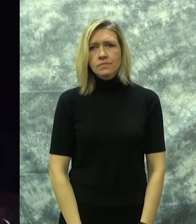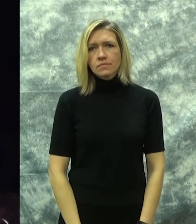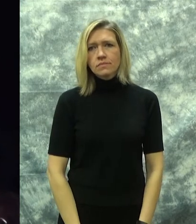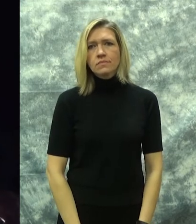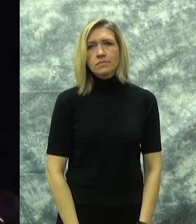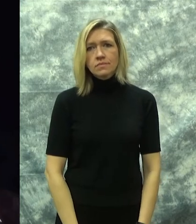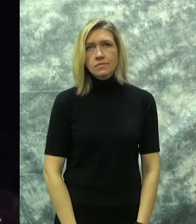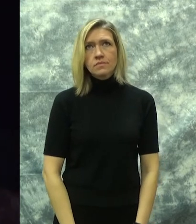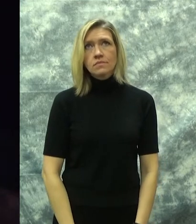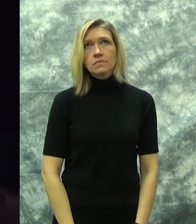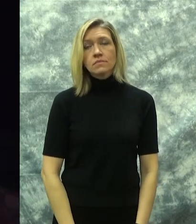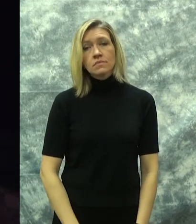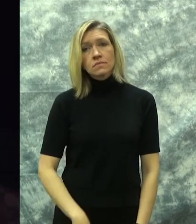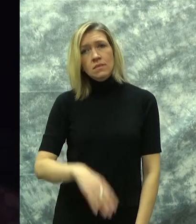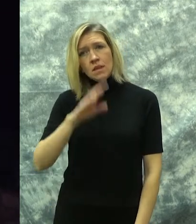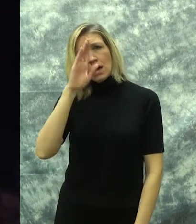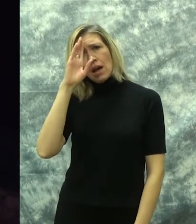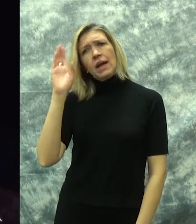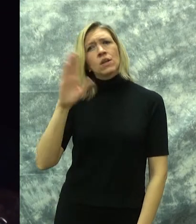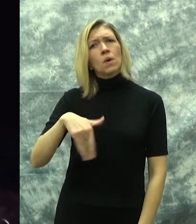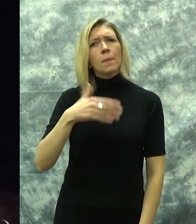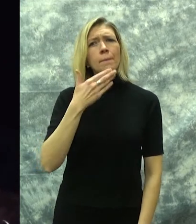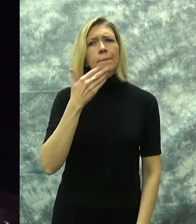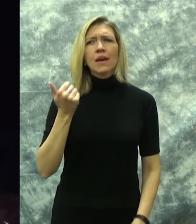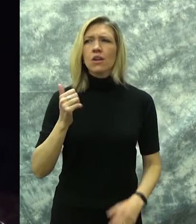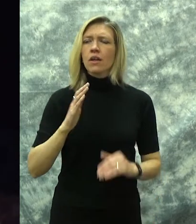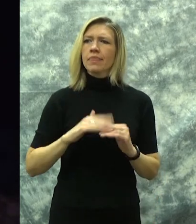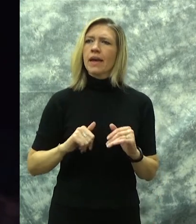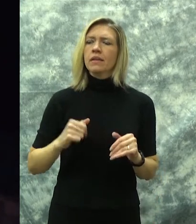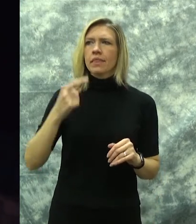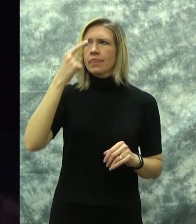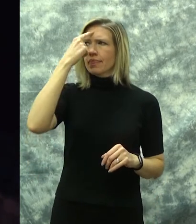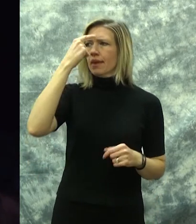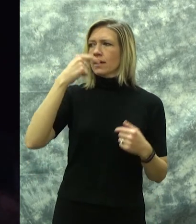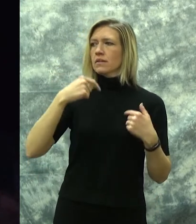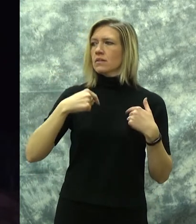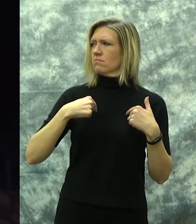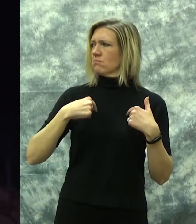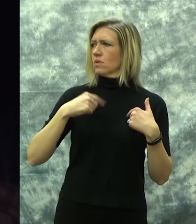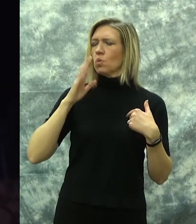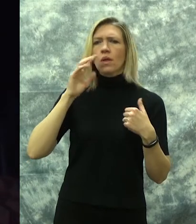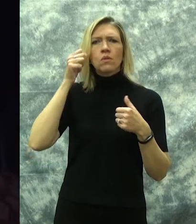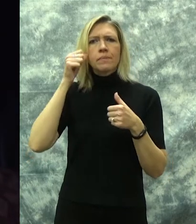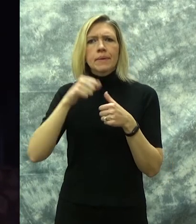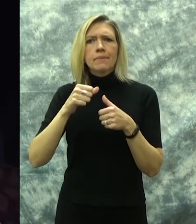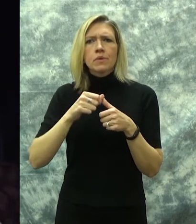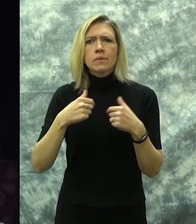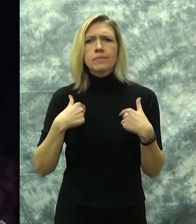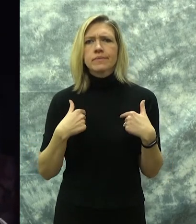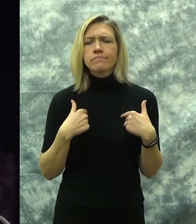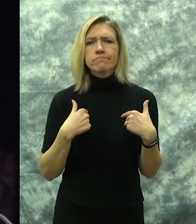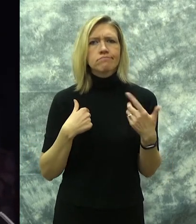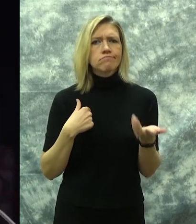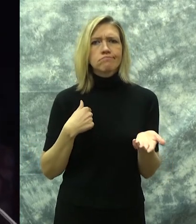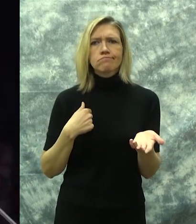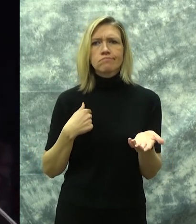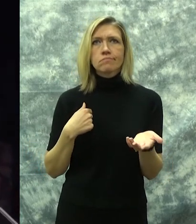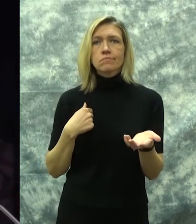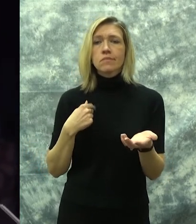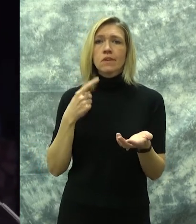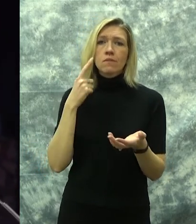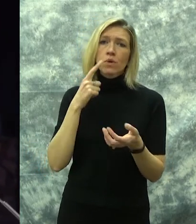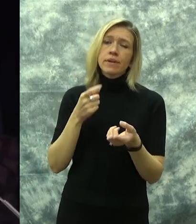Cause I know better than to think I'll be remembered for a favor or